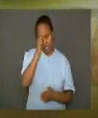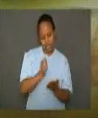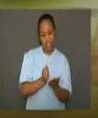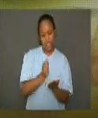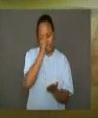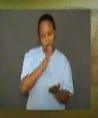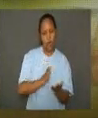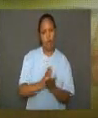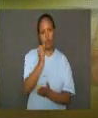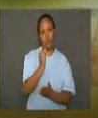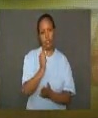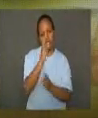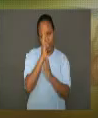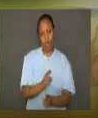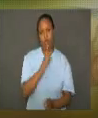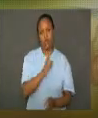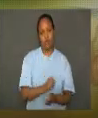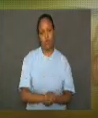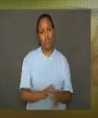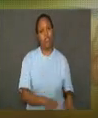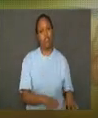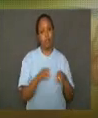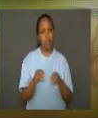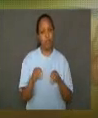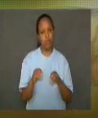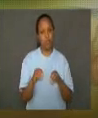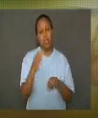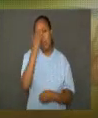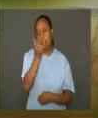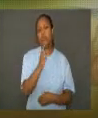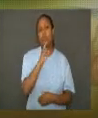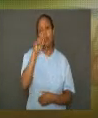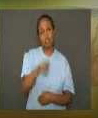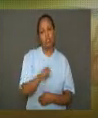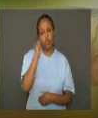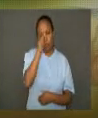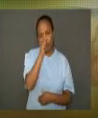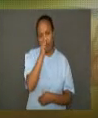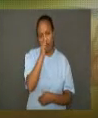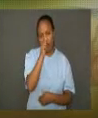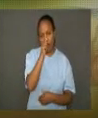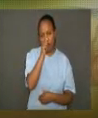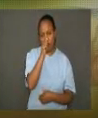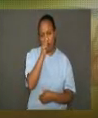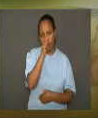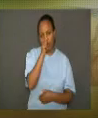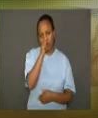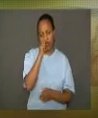Students, why do you think it is so important for Ethiopia to take part